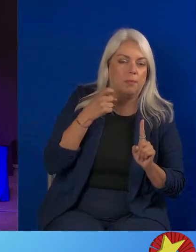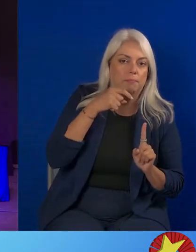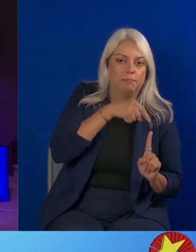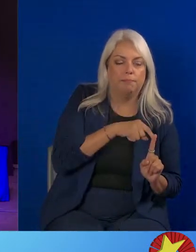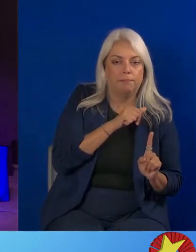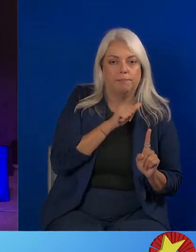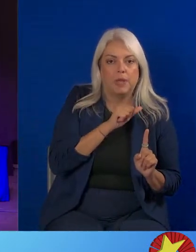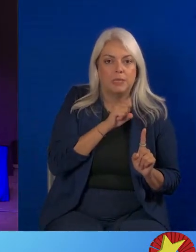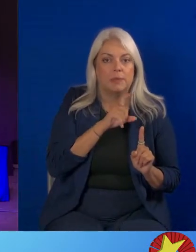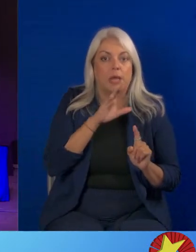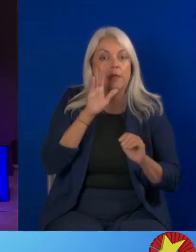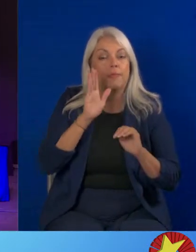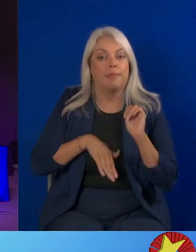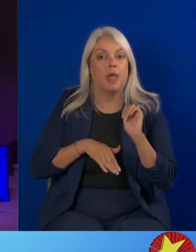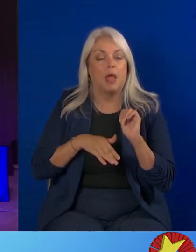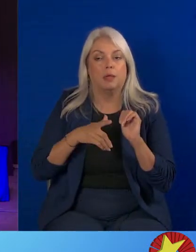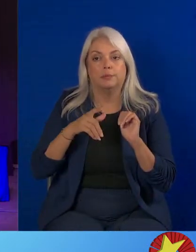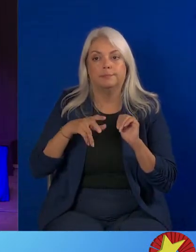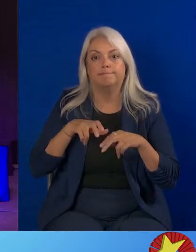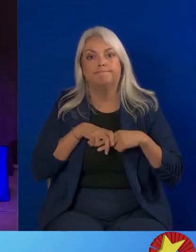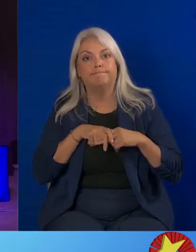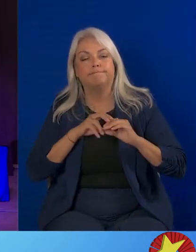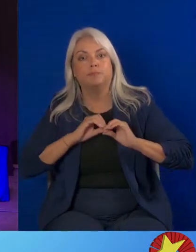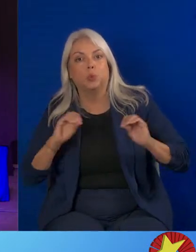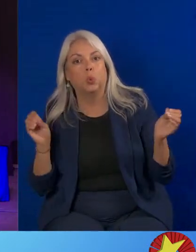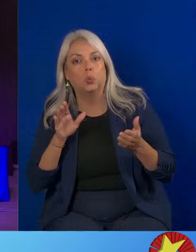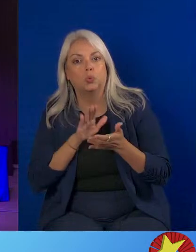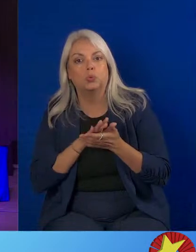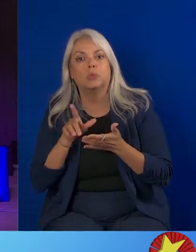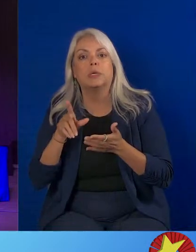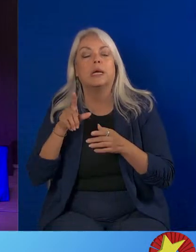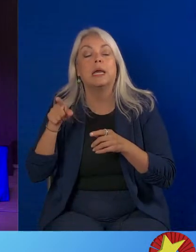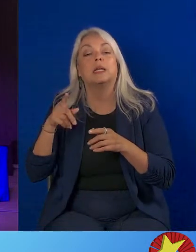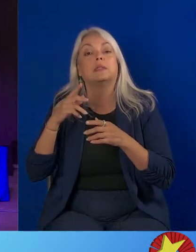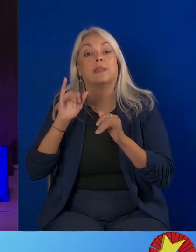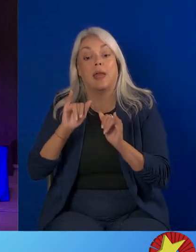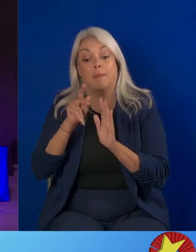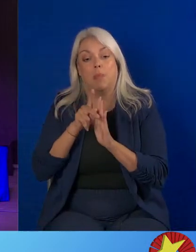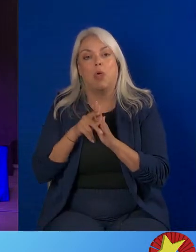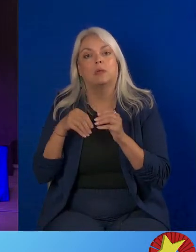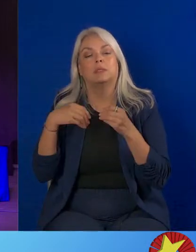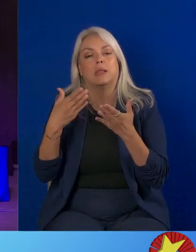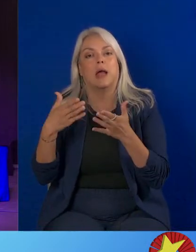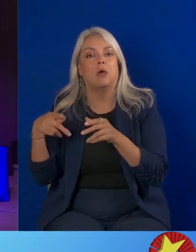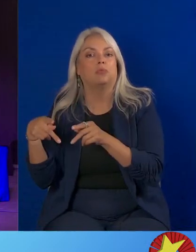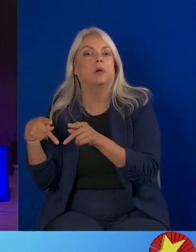Rather than saying shall. So it's making it permissive rather than mandatory.